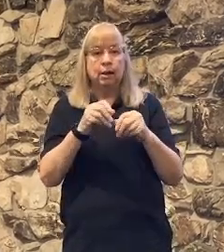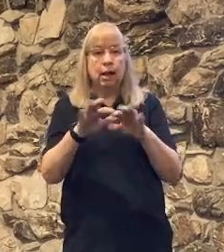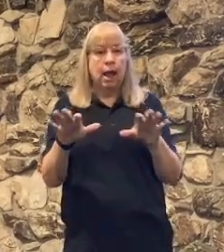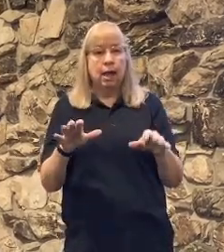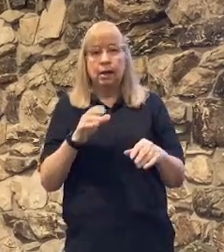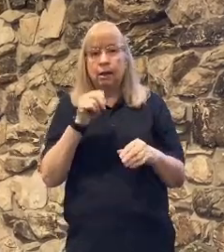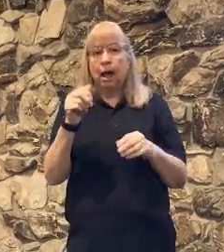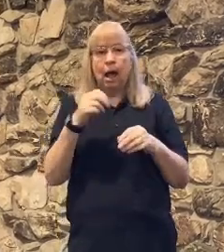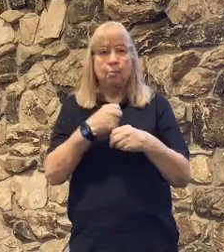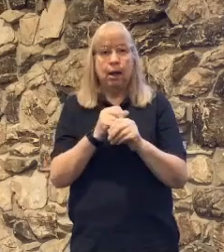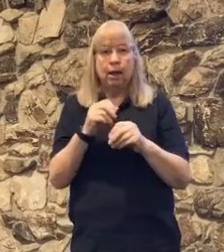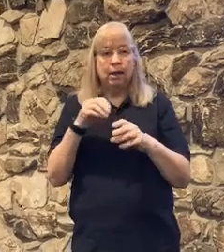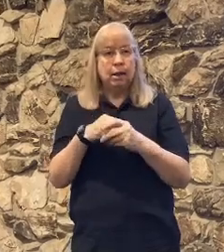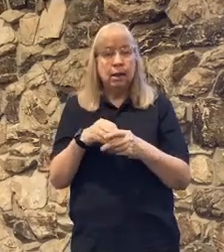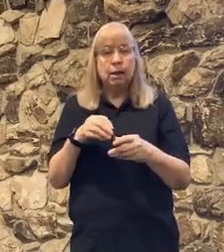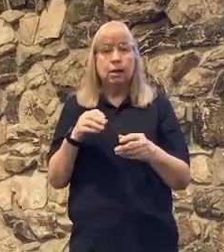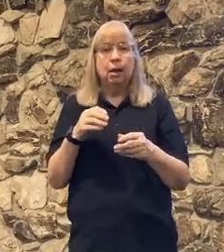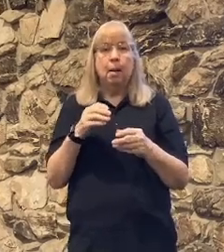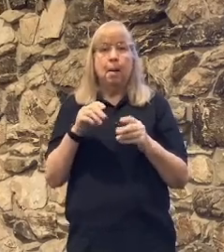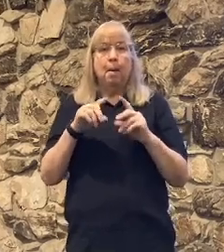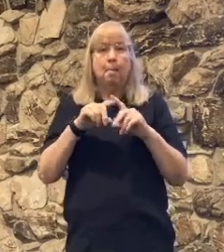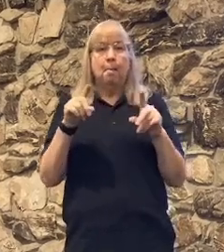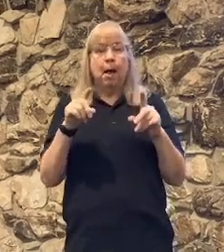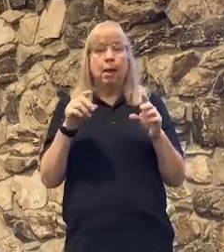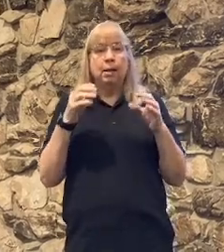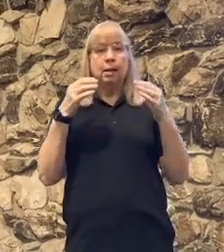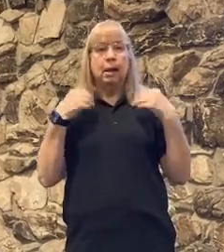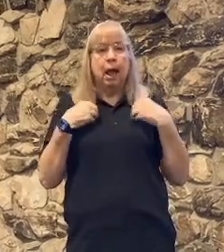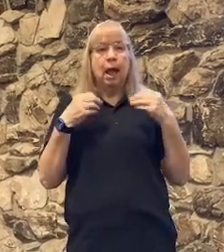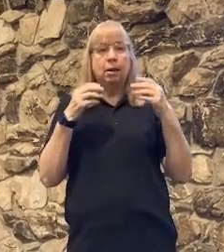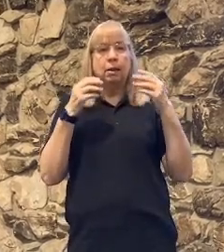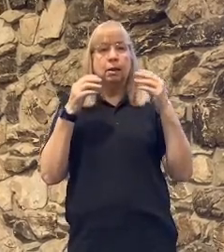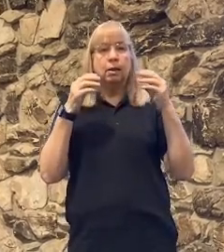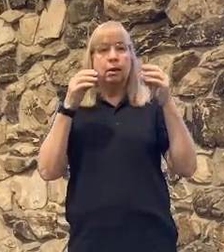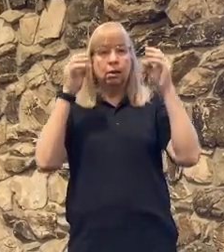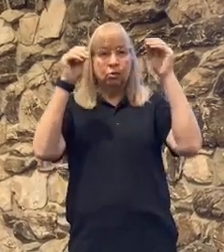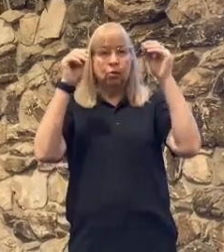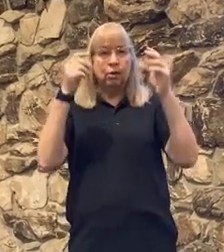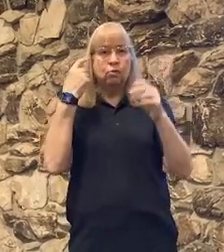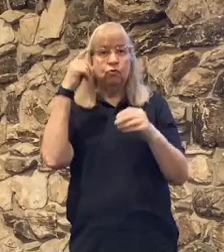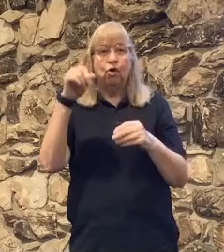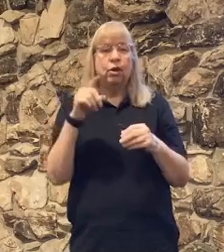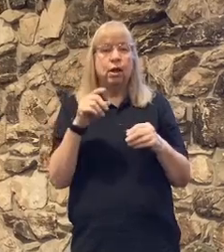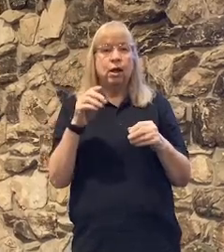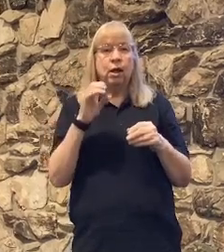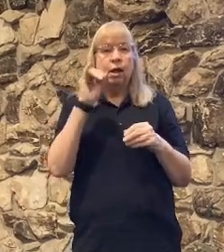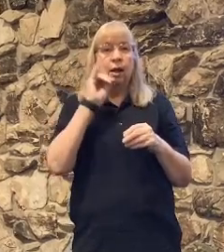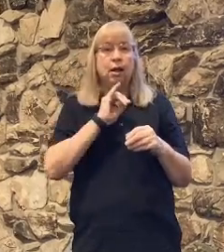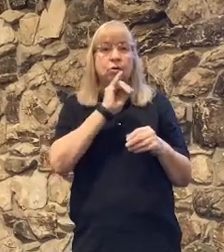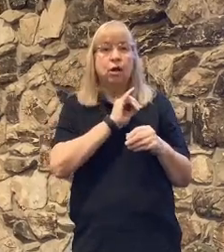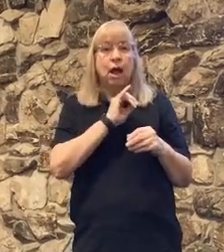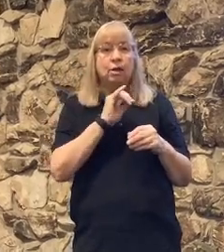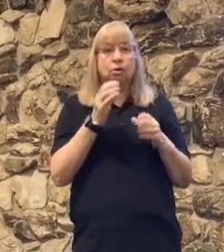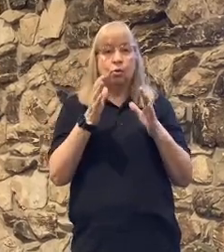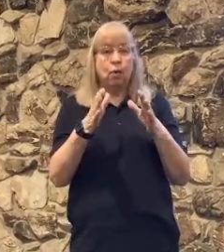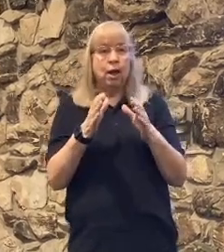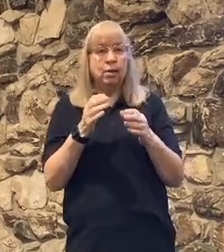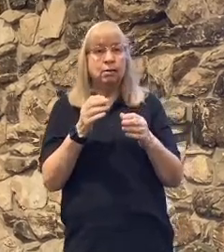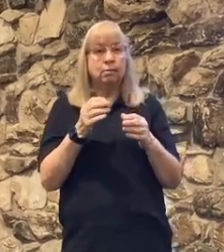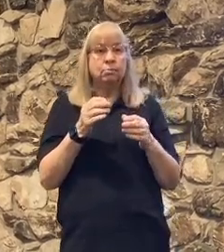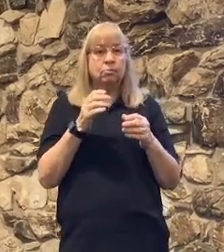into the promised land. But he has instructions for the Israelites, right? Ways in which they're supposed to live